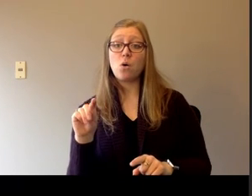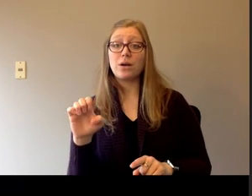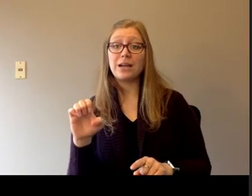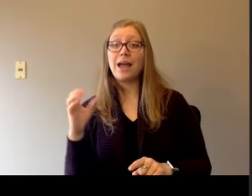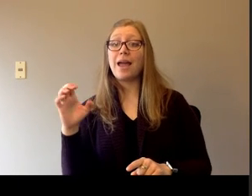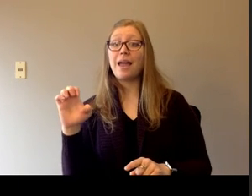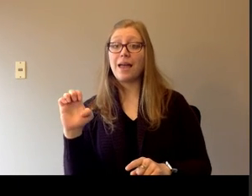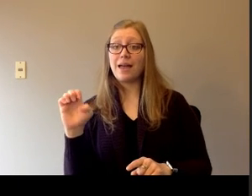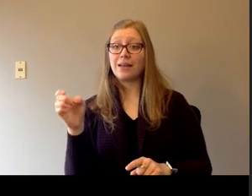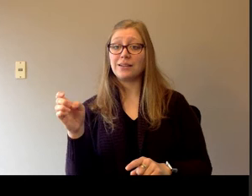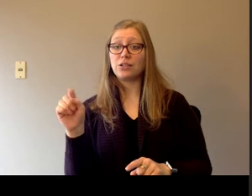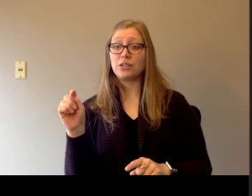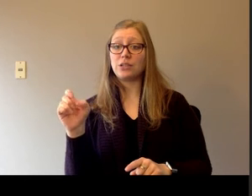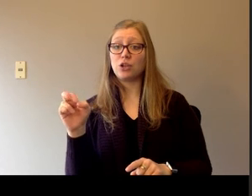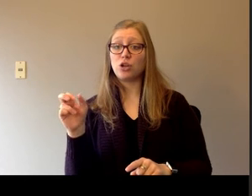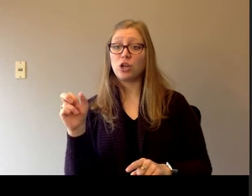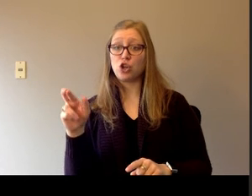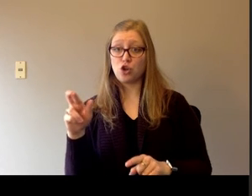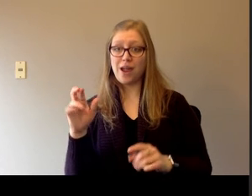angle